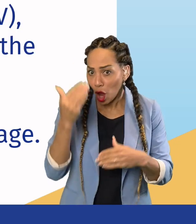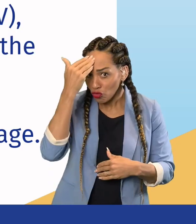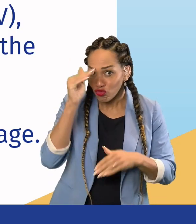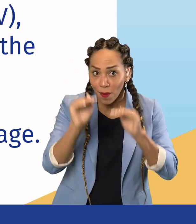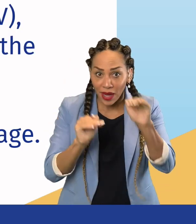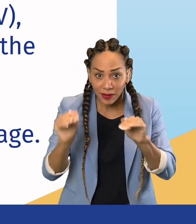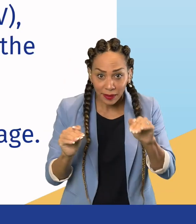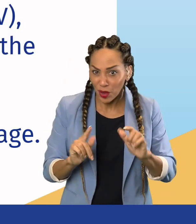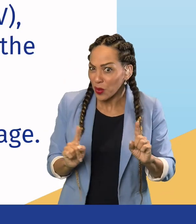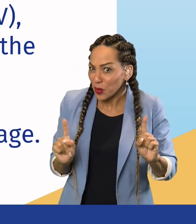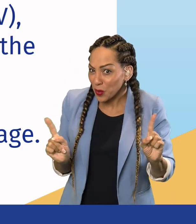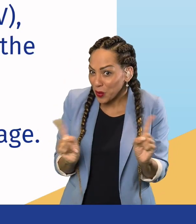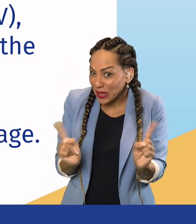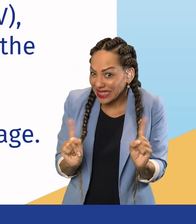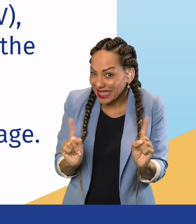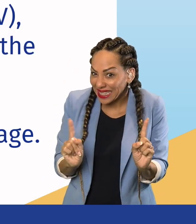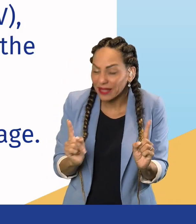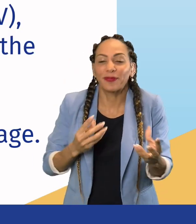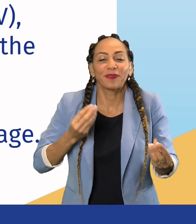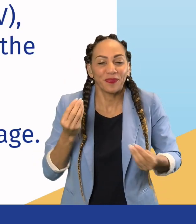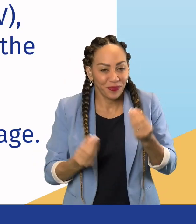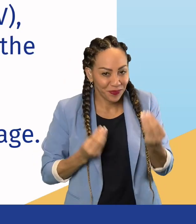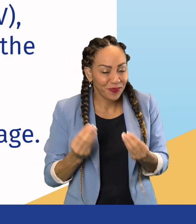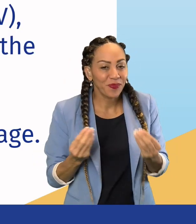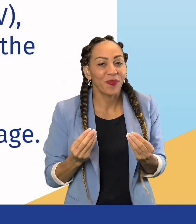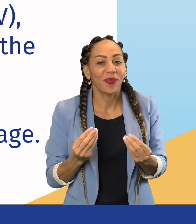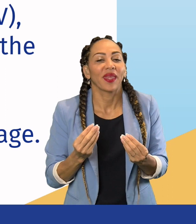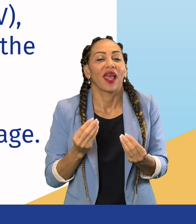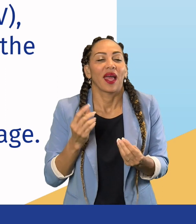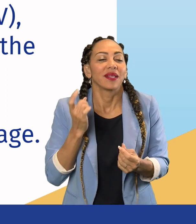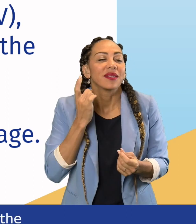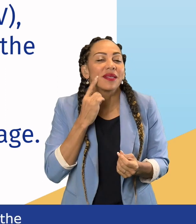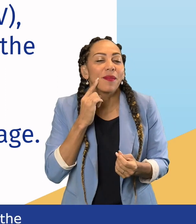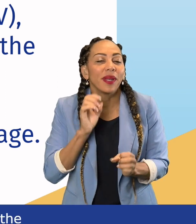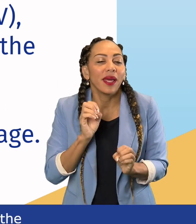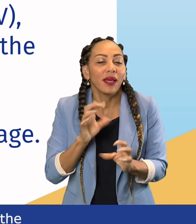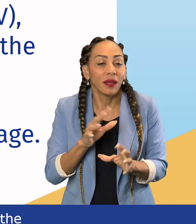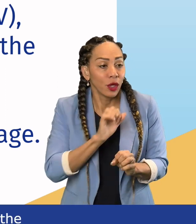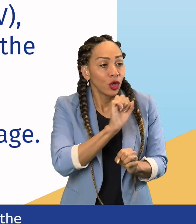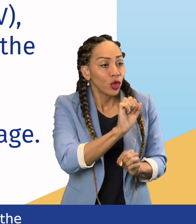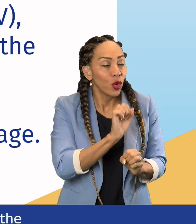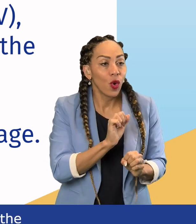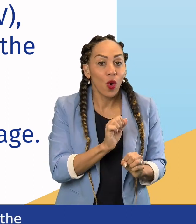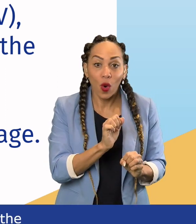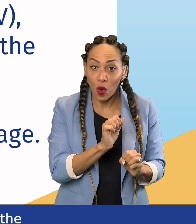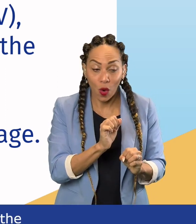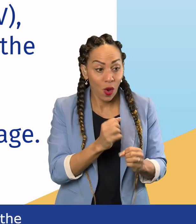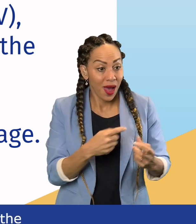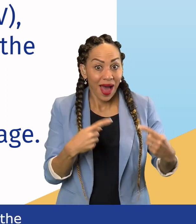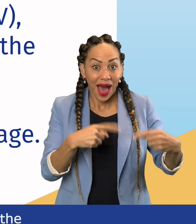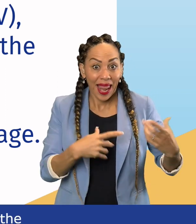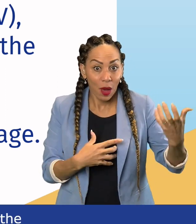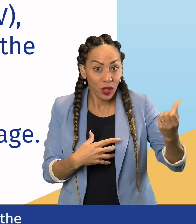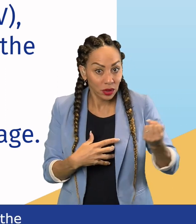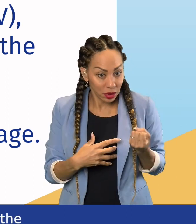the Motability scheme all about? Well, in very simple terms, you can swap your qualifying mobility allowance for a